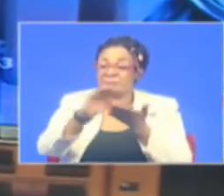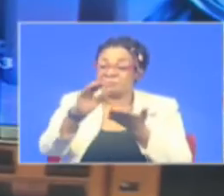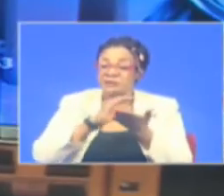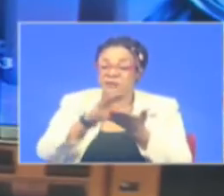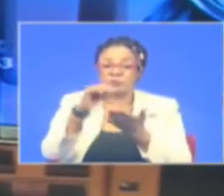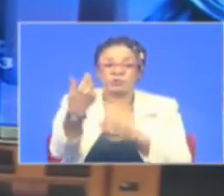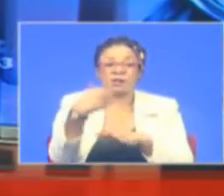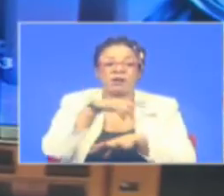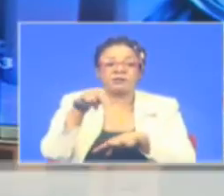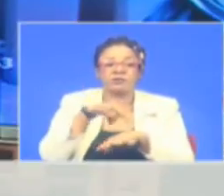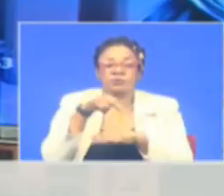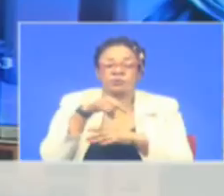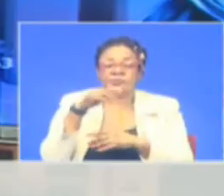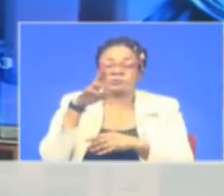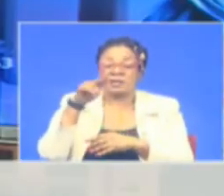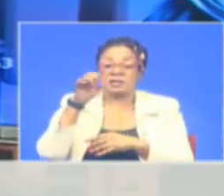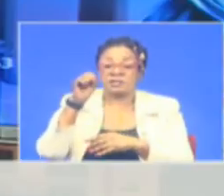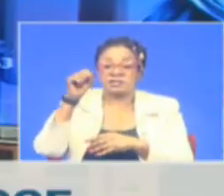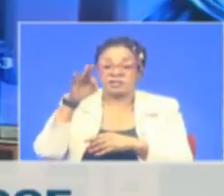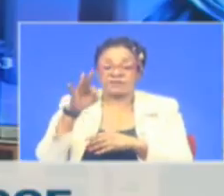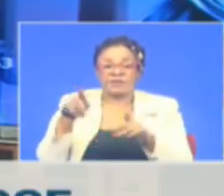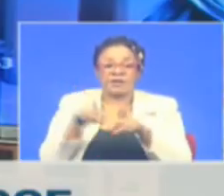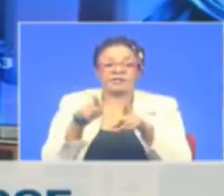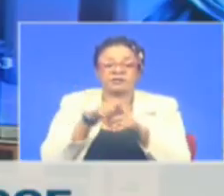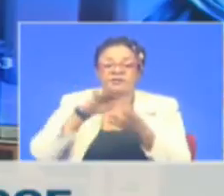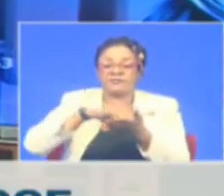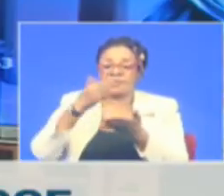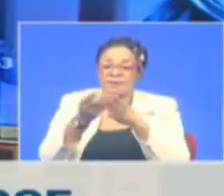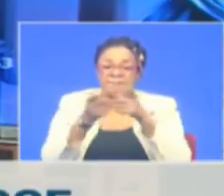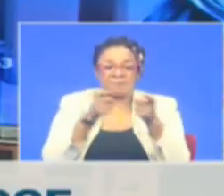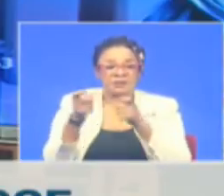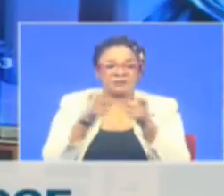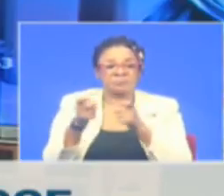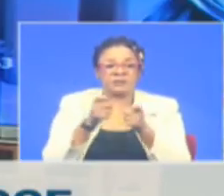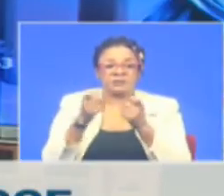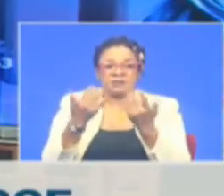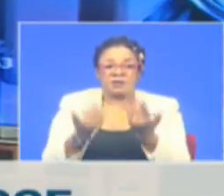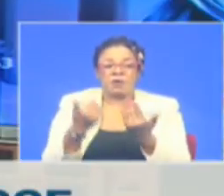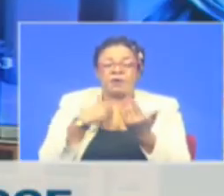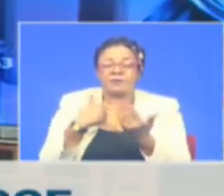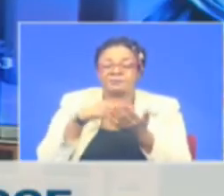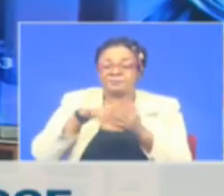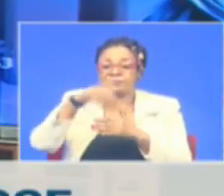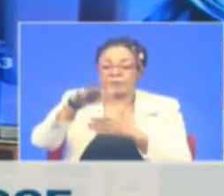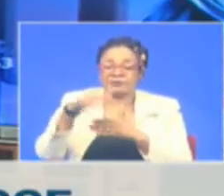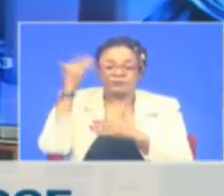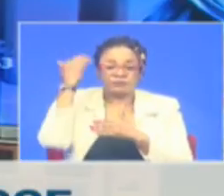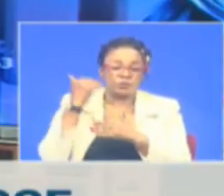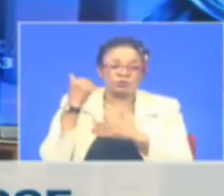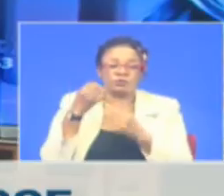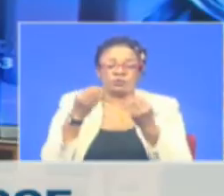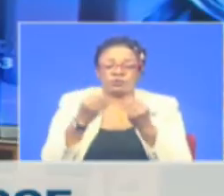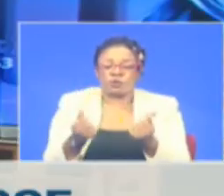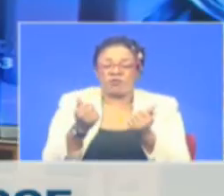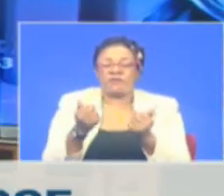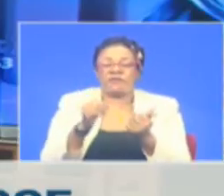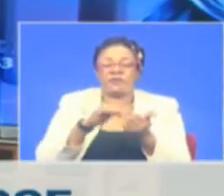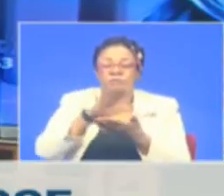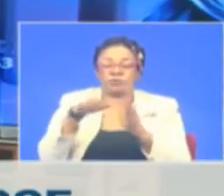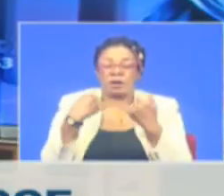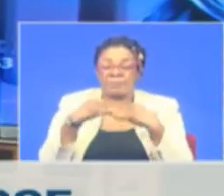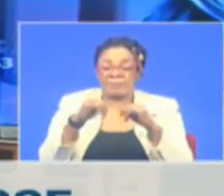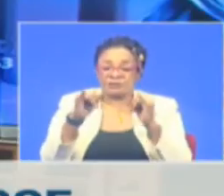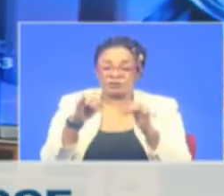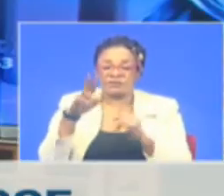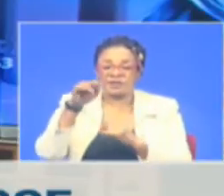National Social Security Fund as the fund's management banks on out-of-court engagements to unlock the full implementation of the NSSF